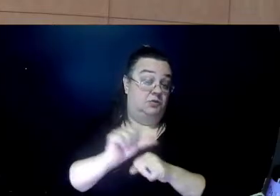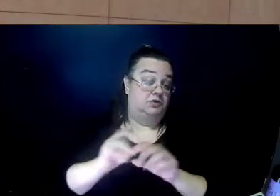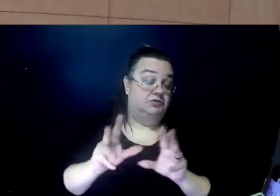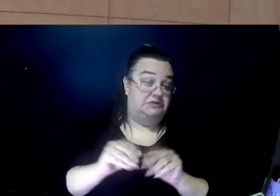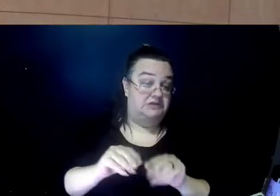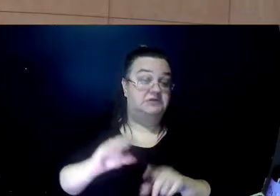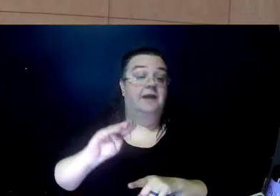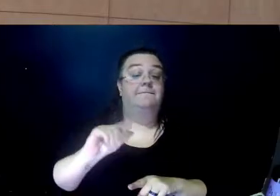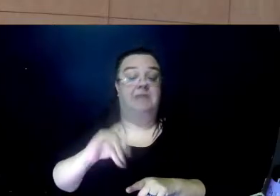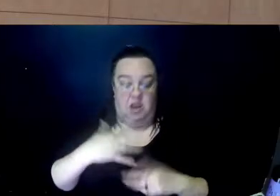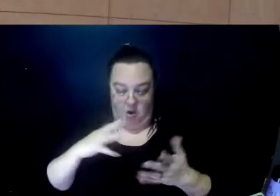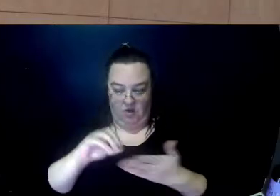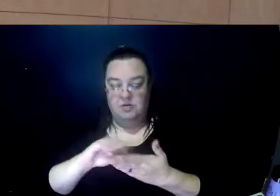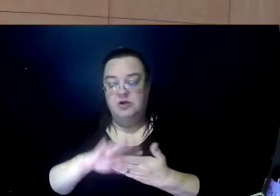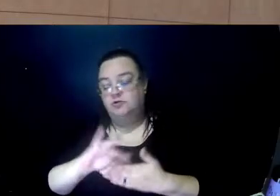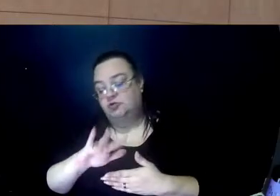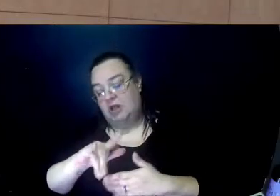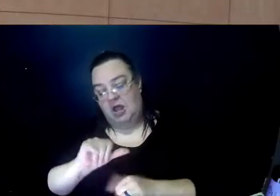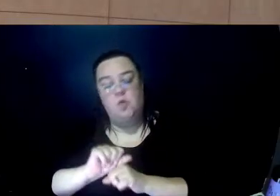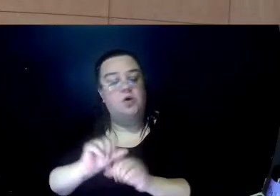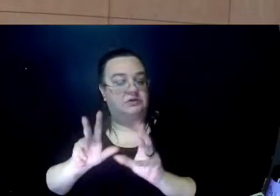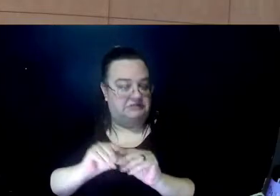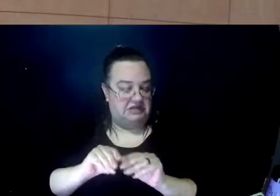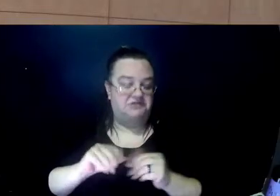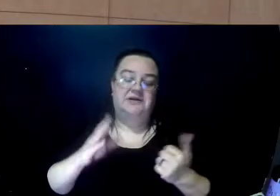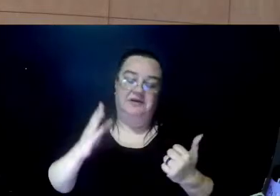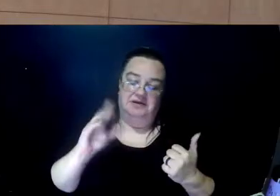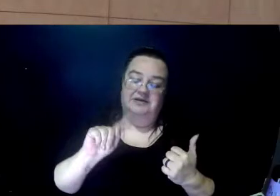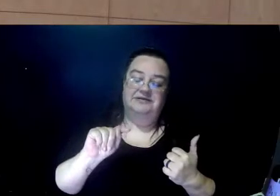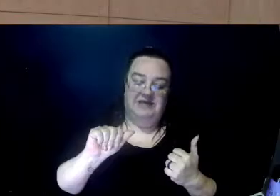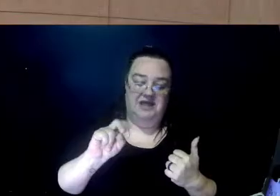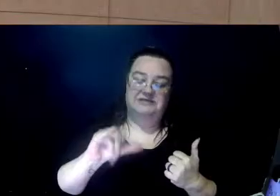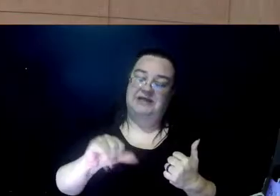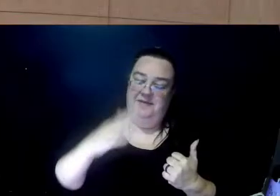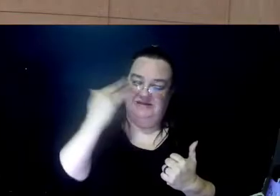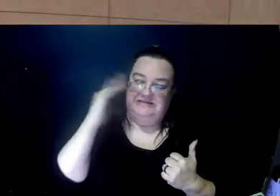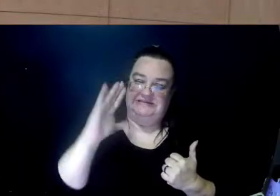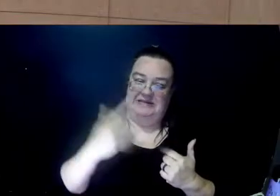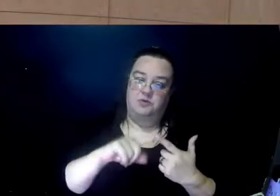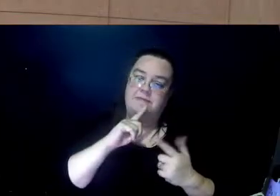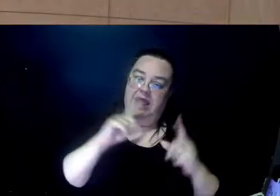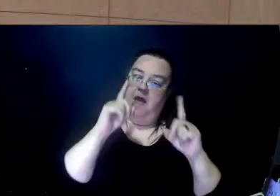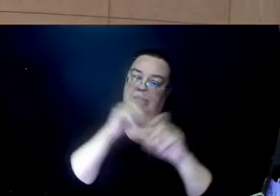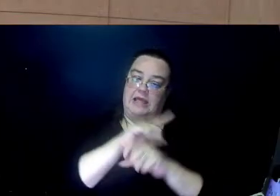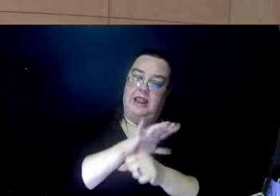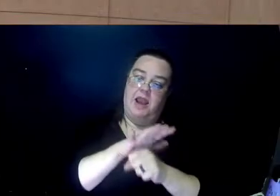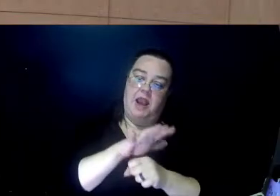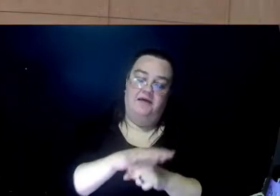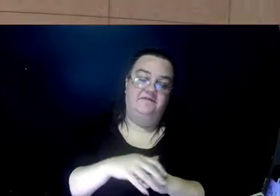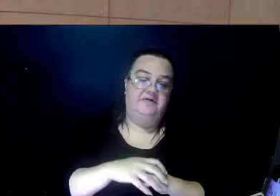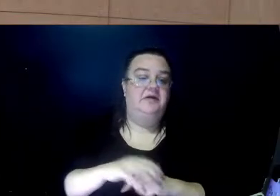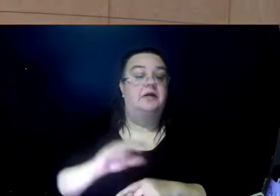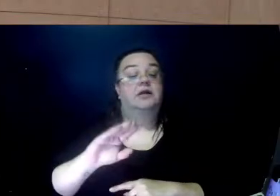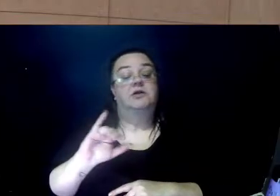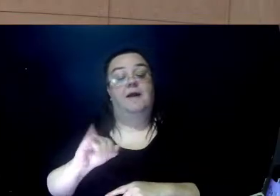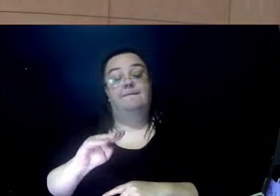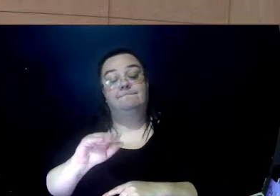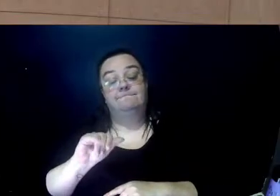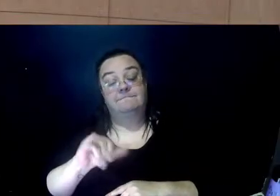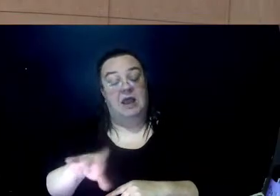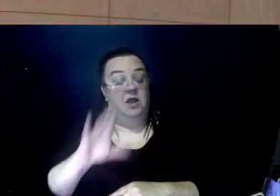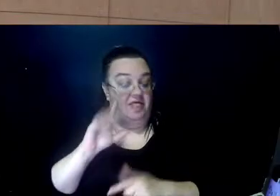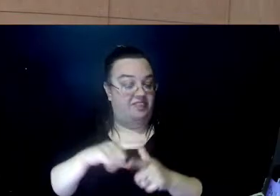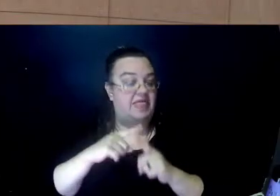already wrote down July work session. Yeah, since it seems to be complicated enough. We will consider it then at